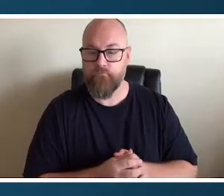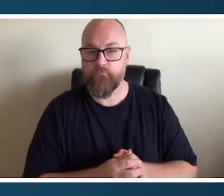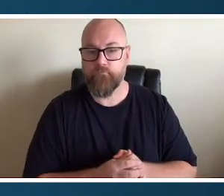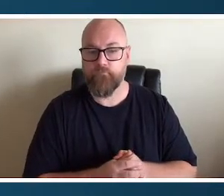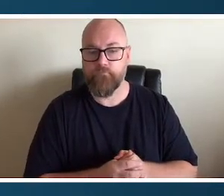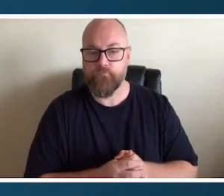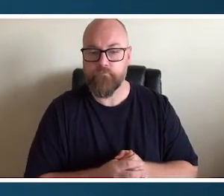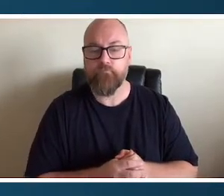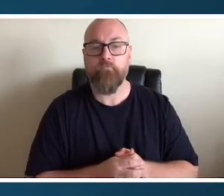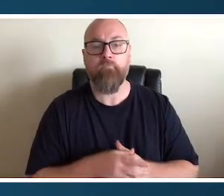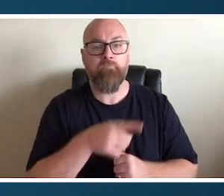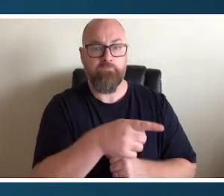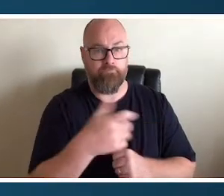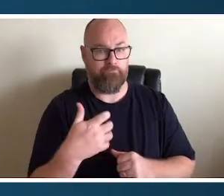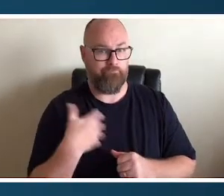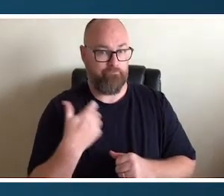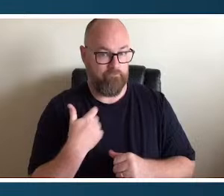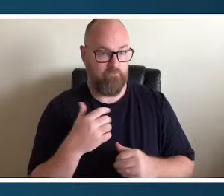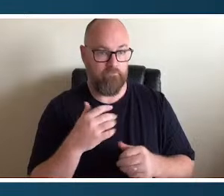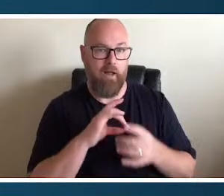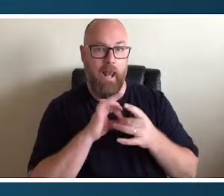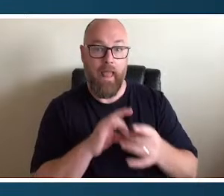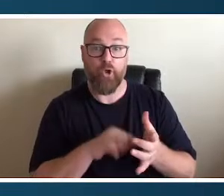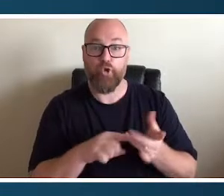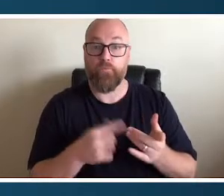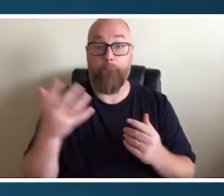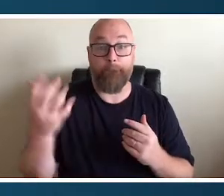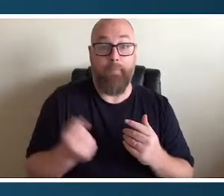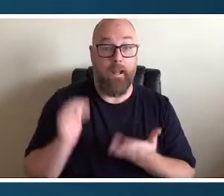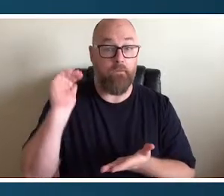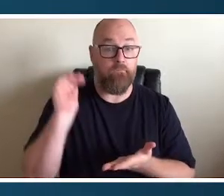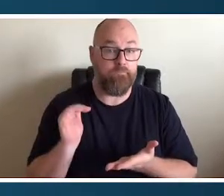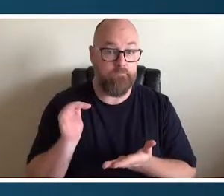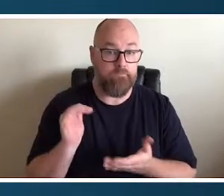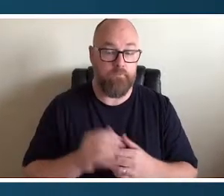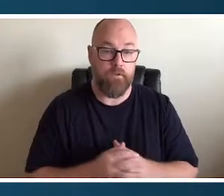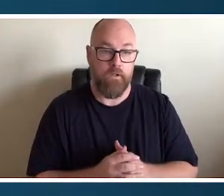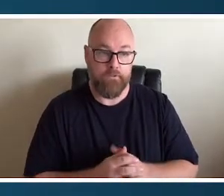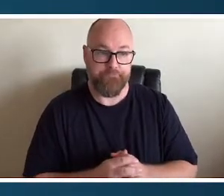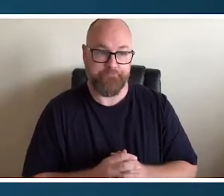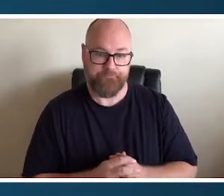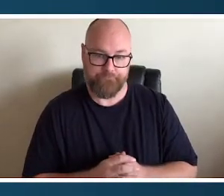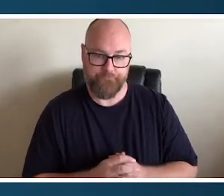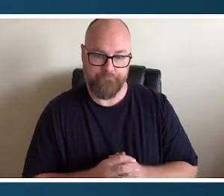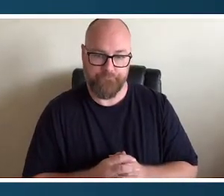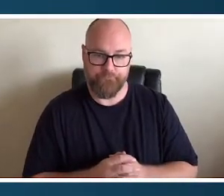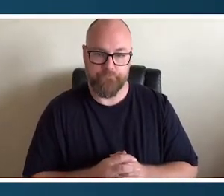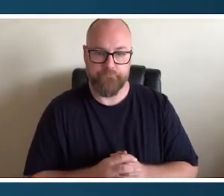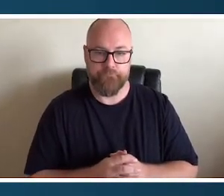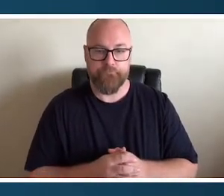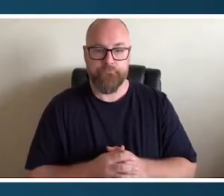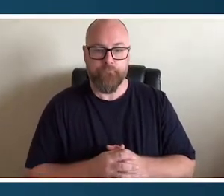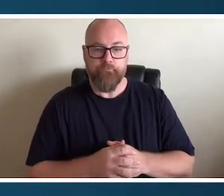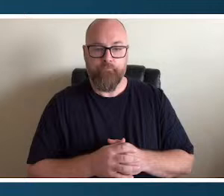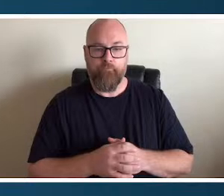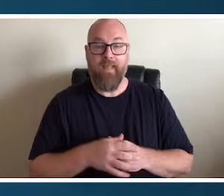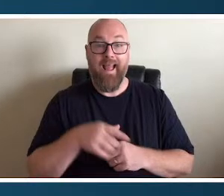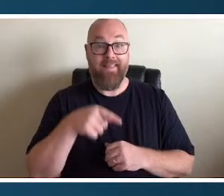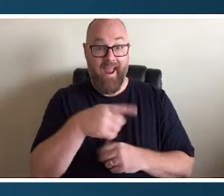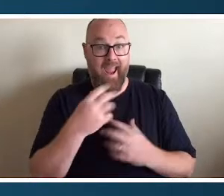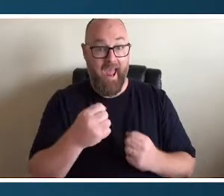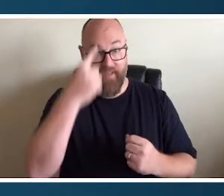the complaints were related to salary deductions, the earning not meeting their expectation, as well